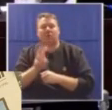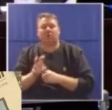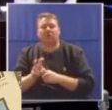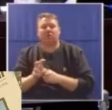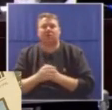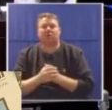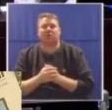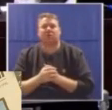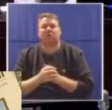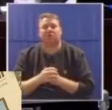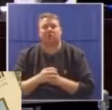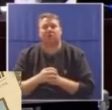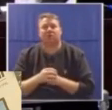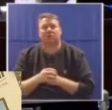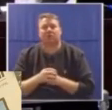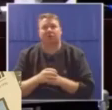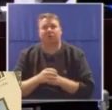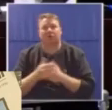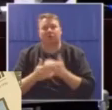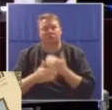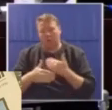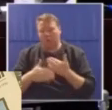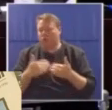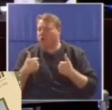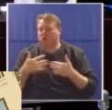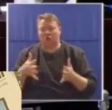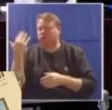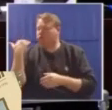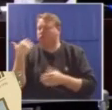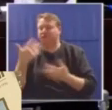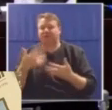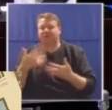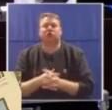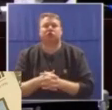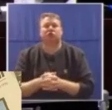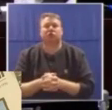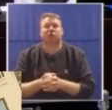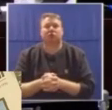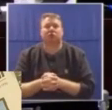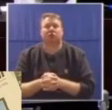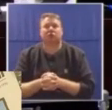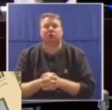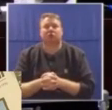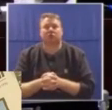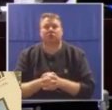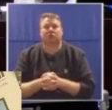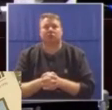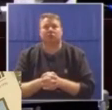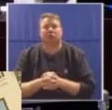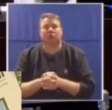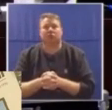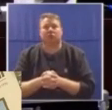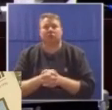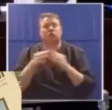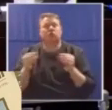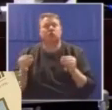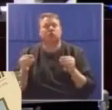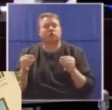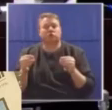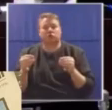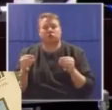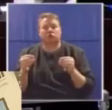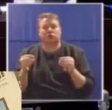And that process got underway. It has been stopped by interventions that are completely out